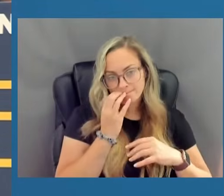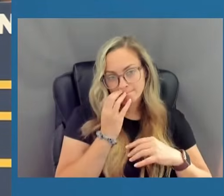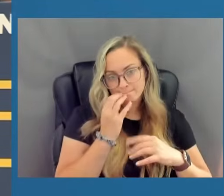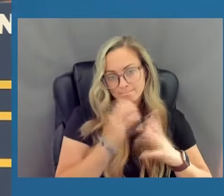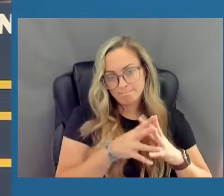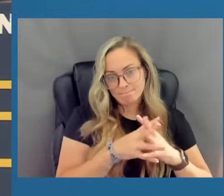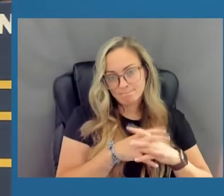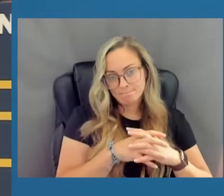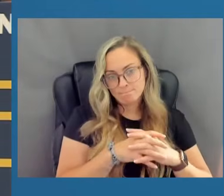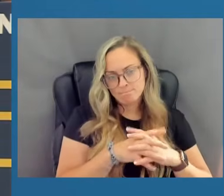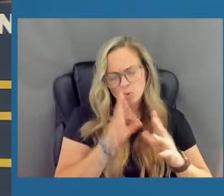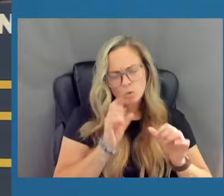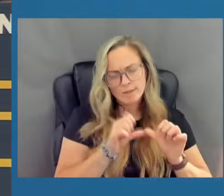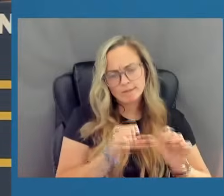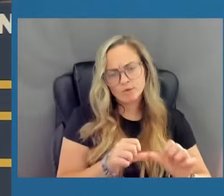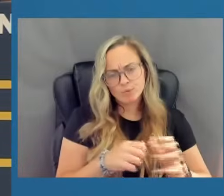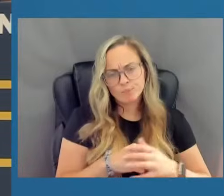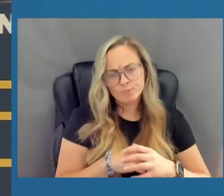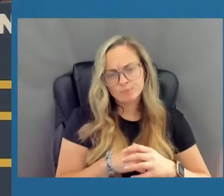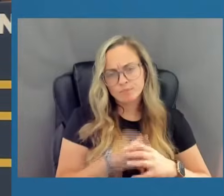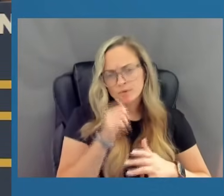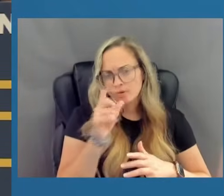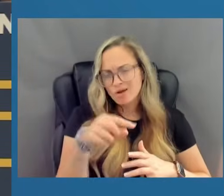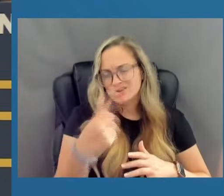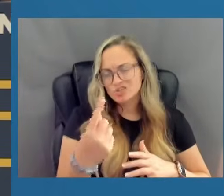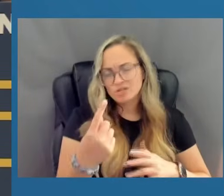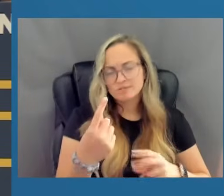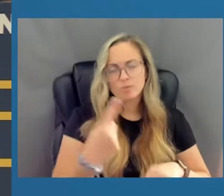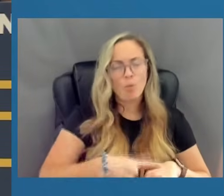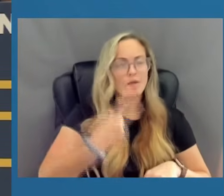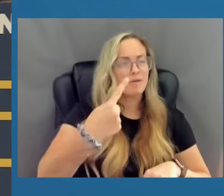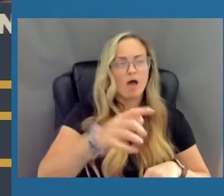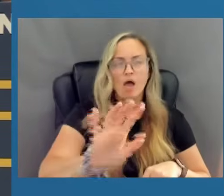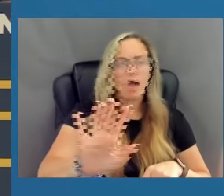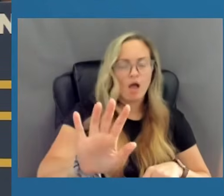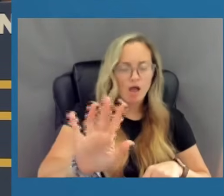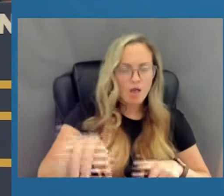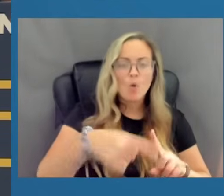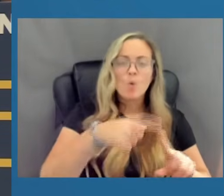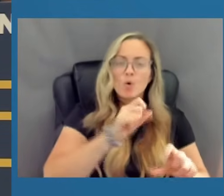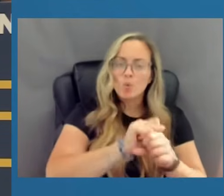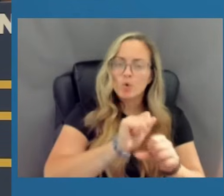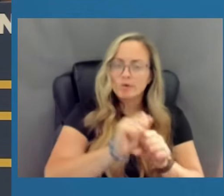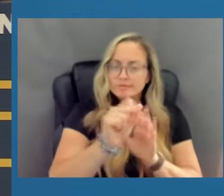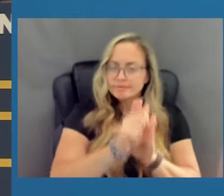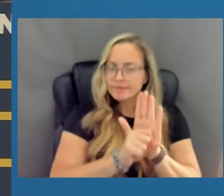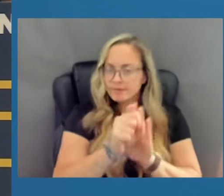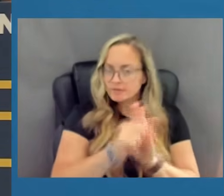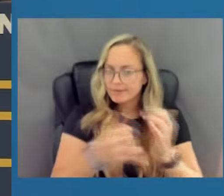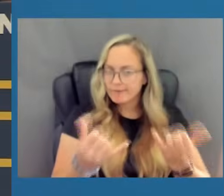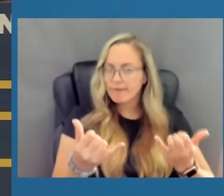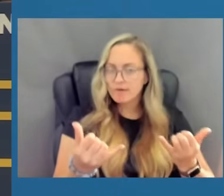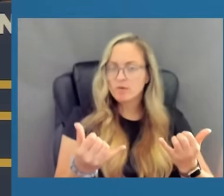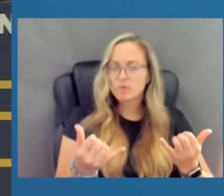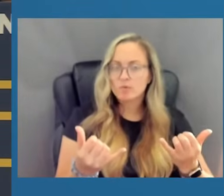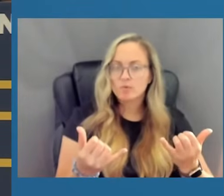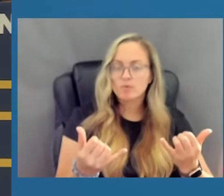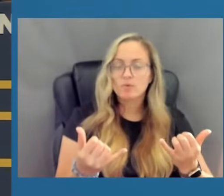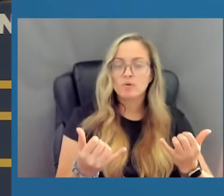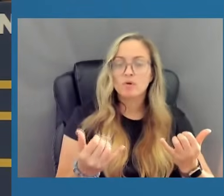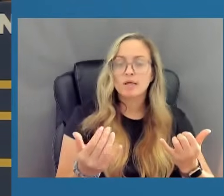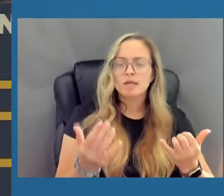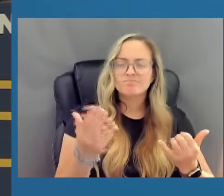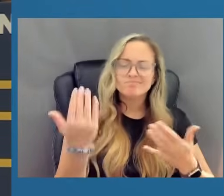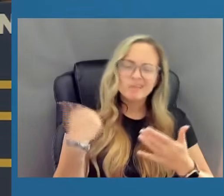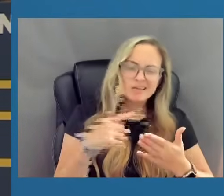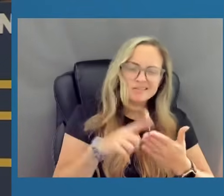We're going to continue. This is not just a one-off. We're working on our state of the state right now. Last I checked,